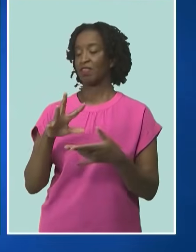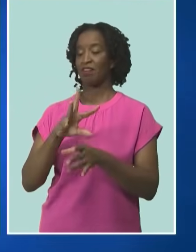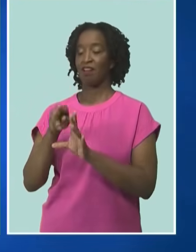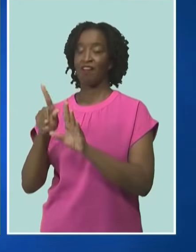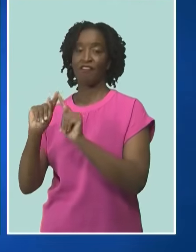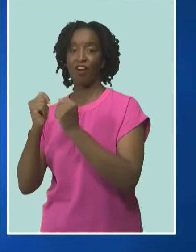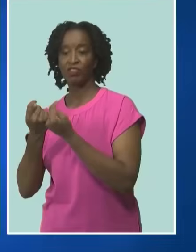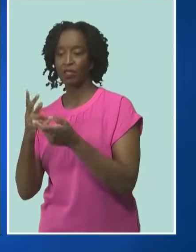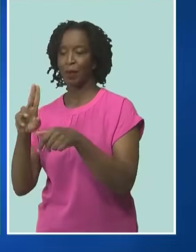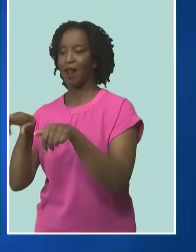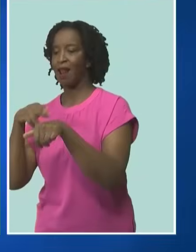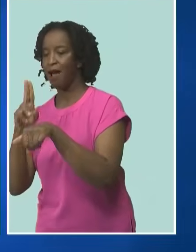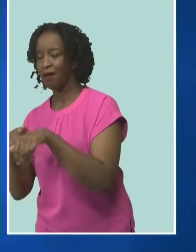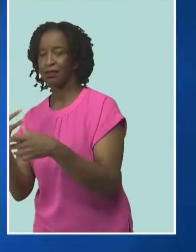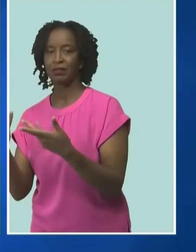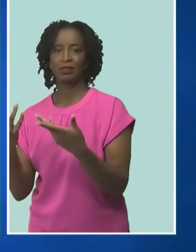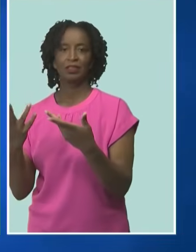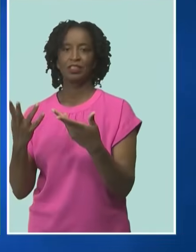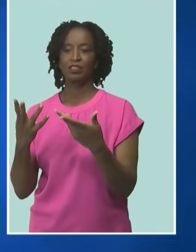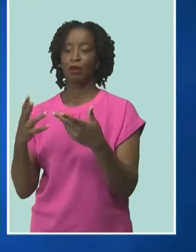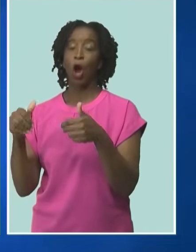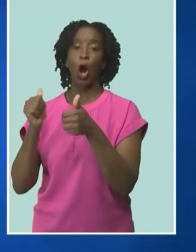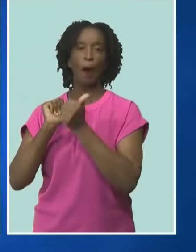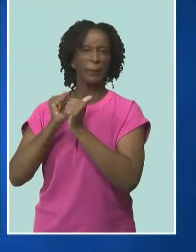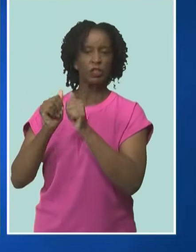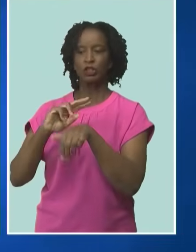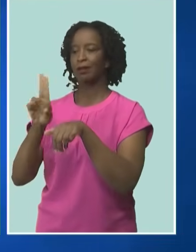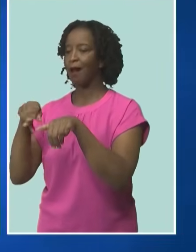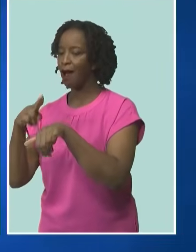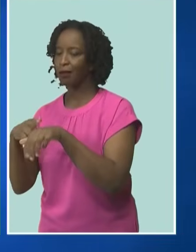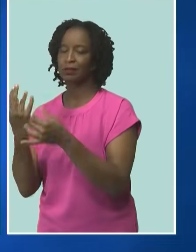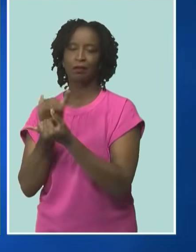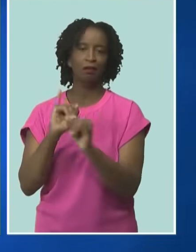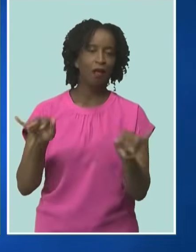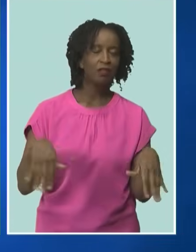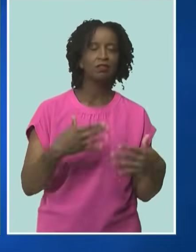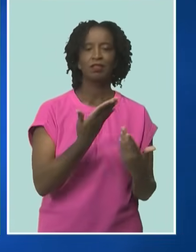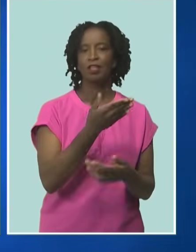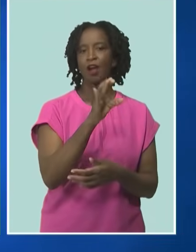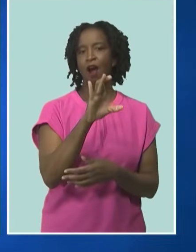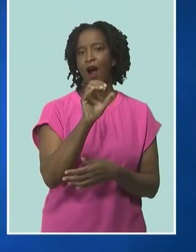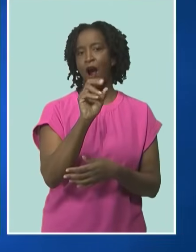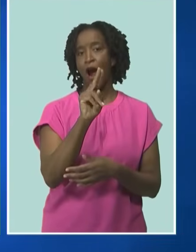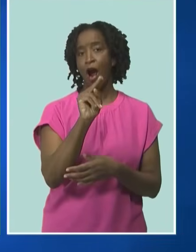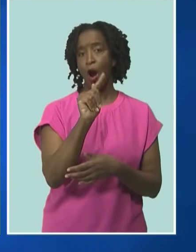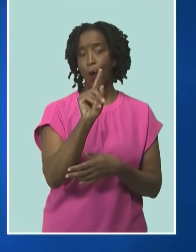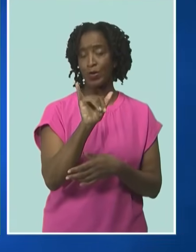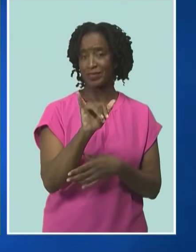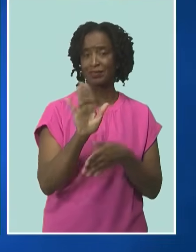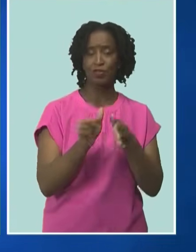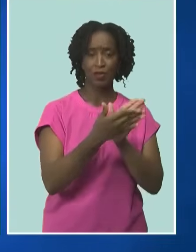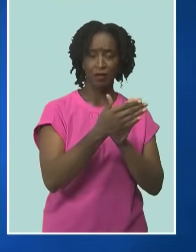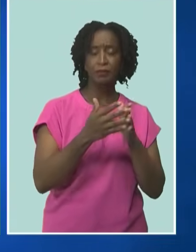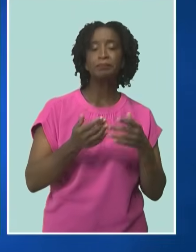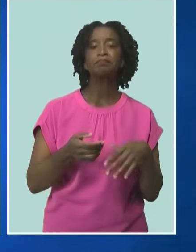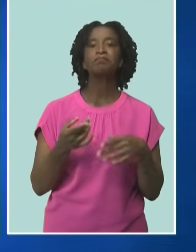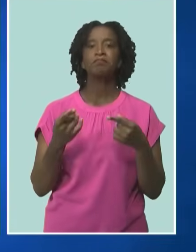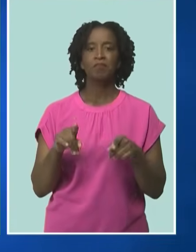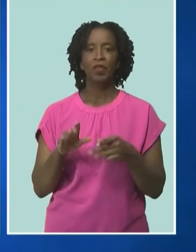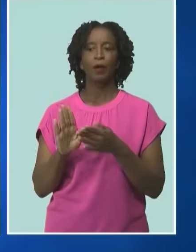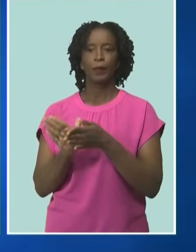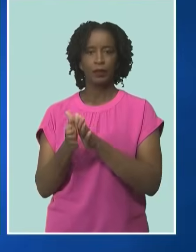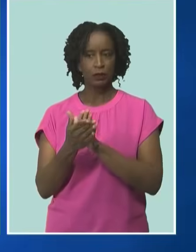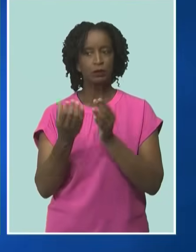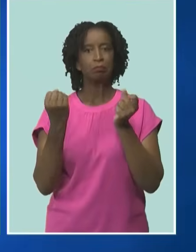international, county cricket. We have persons. The thing about St. James, it has lots of diaspora